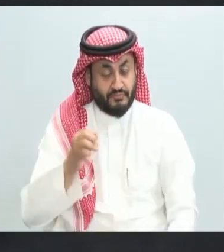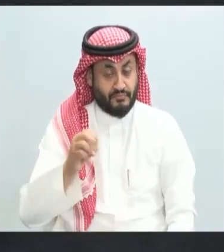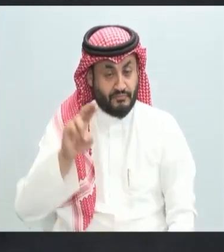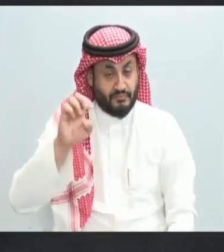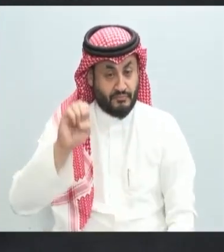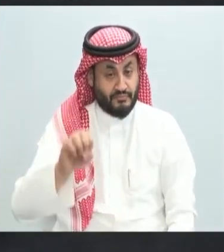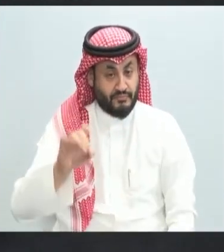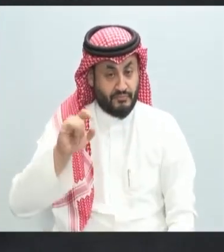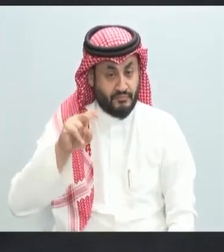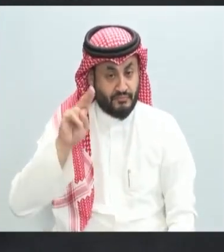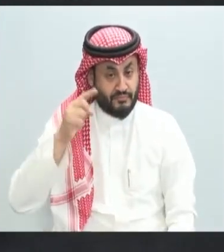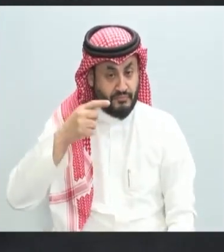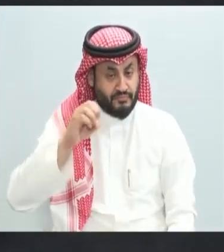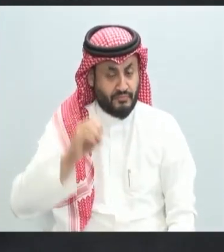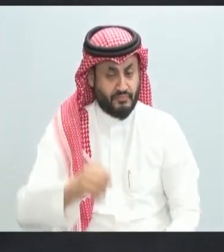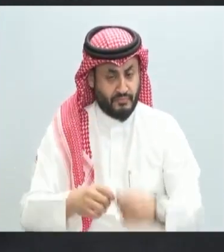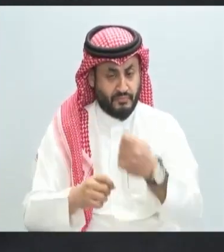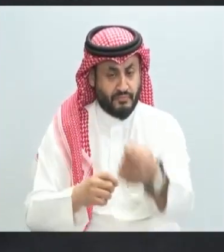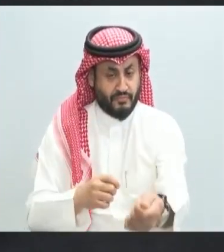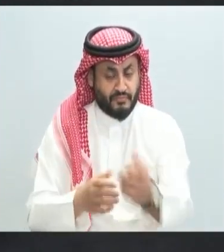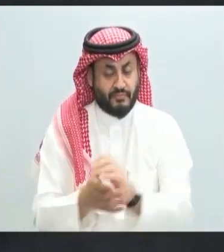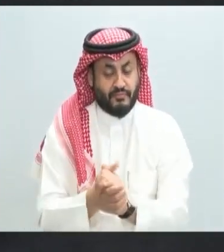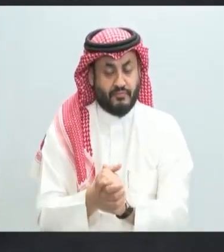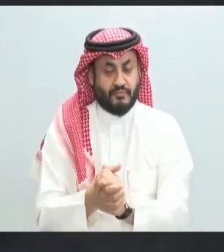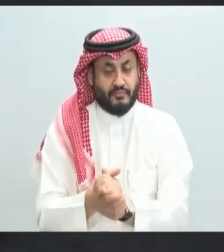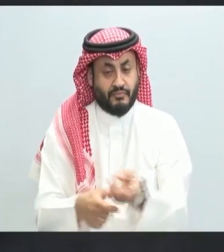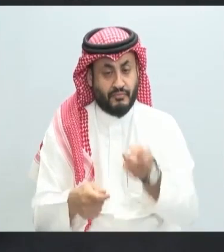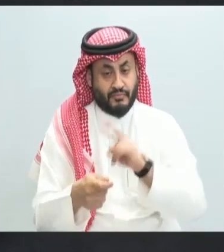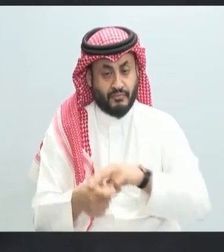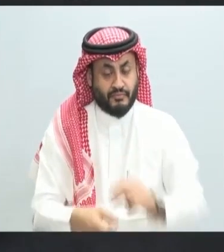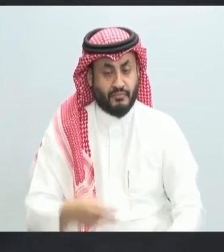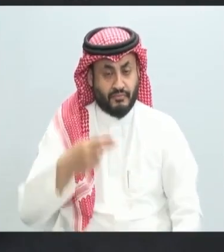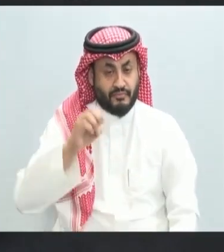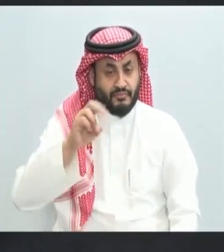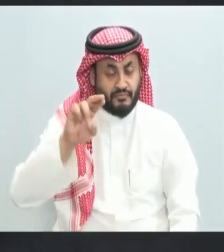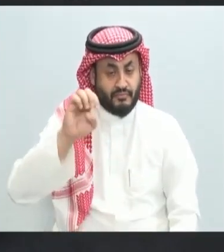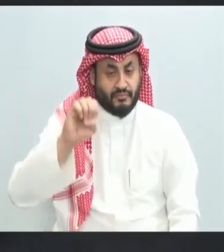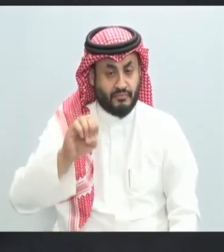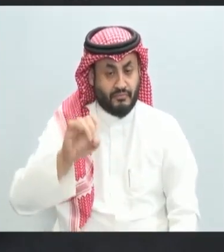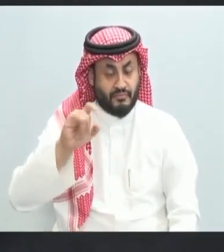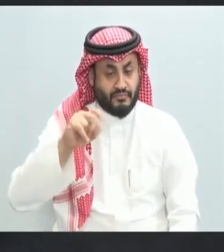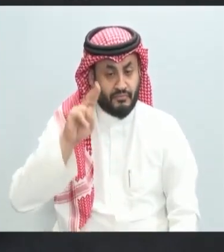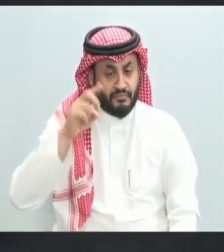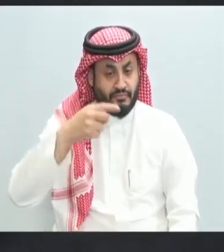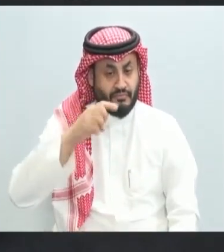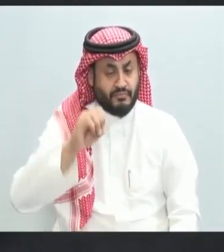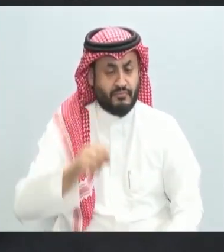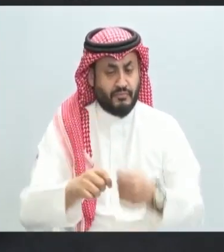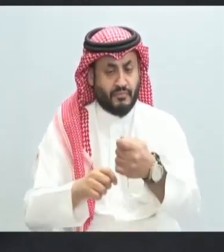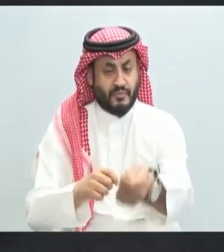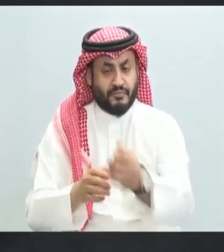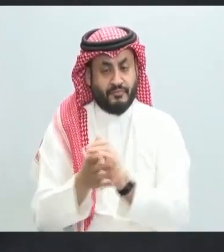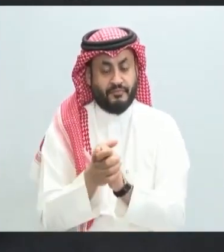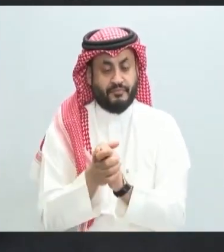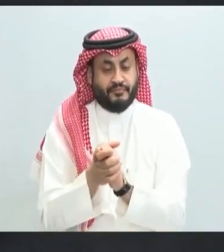you go. So if someone says, can I take or use your scissor? You would say, here you go. Can I